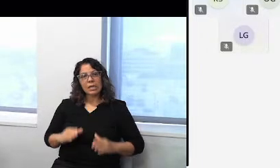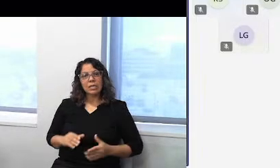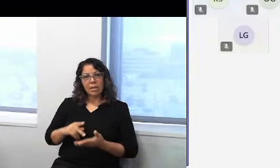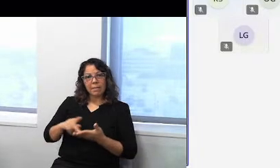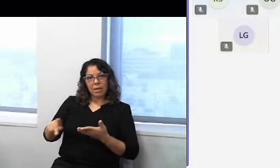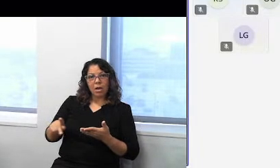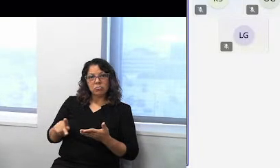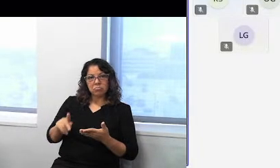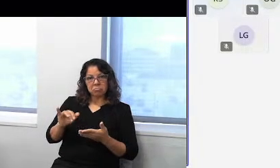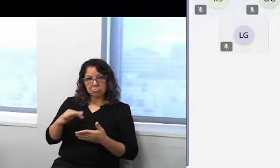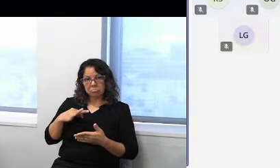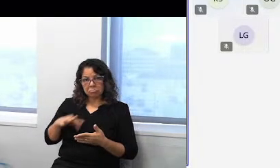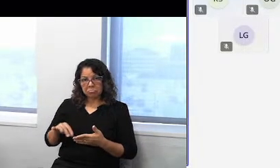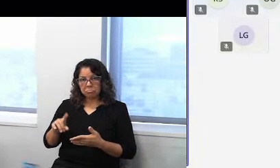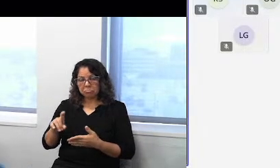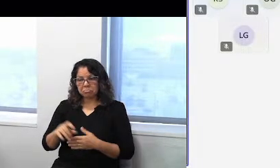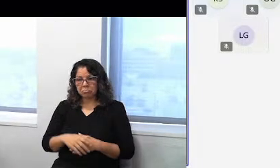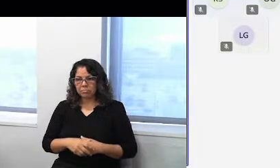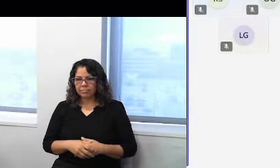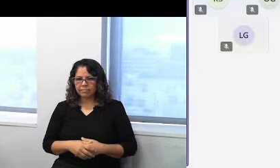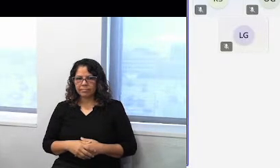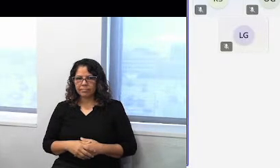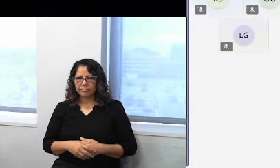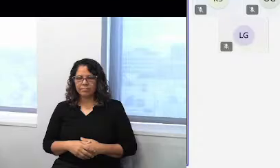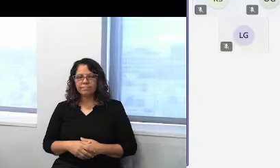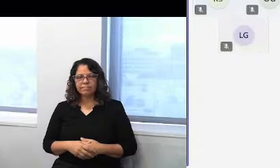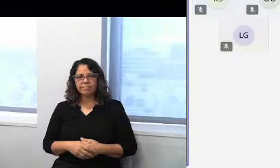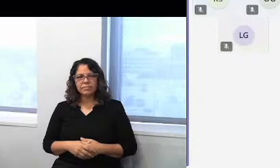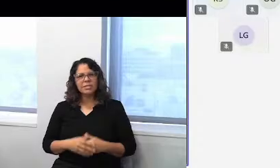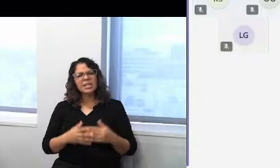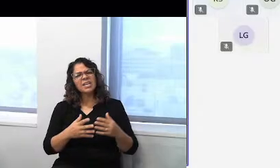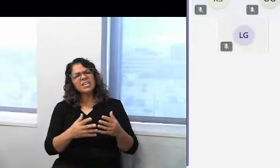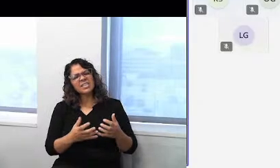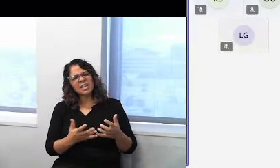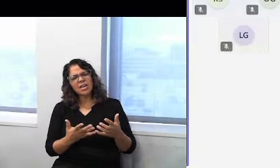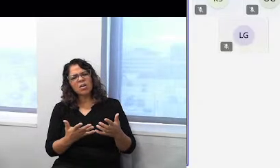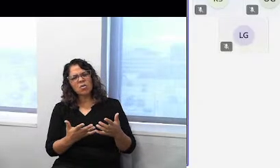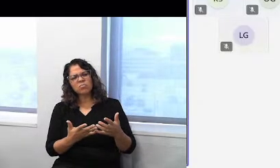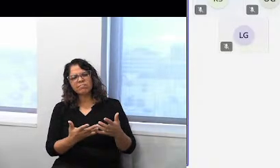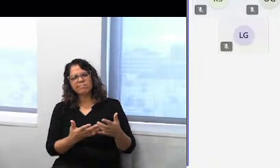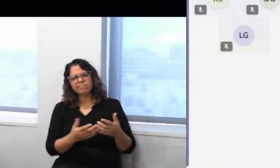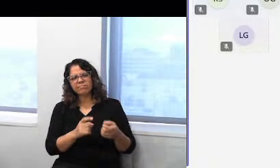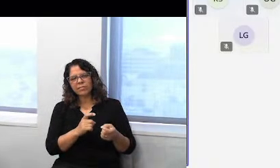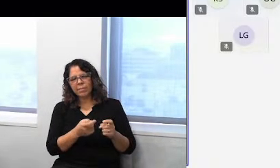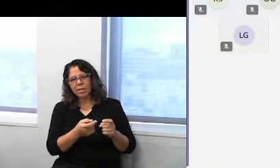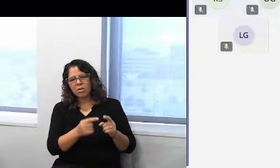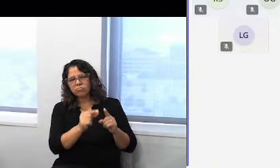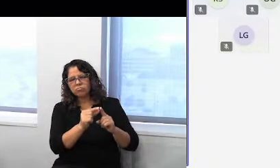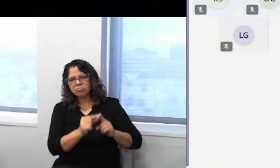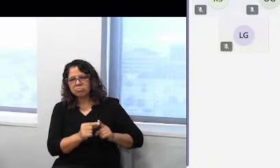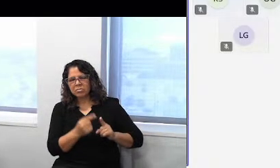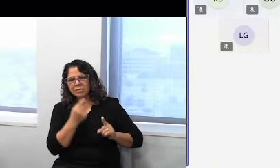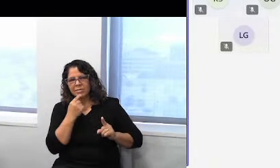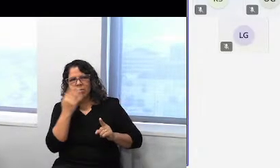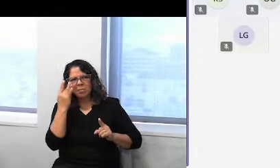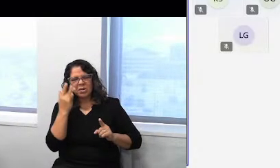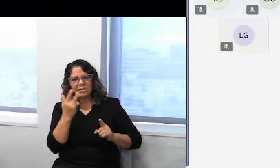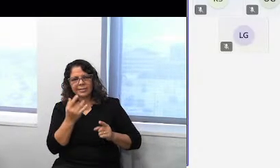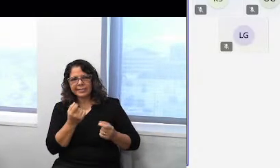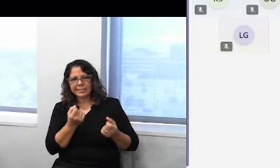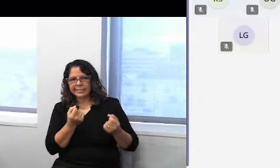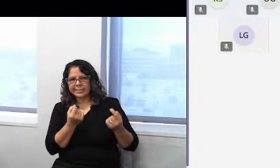I want to paraphrase a little bit on what you're stating to make sure I understood. Part of what are the upgrades in